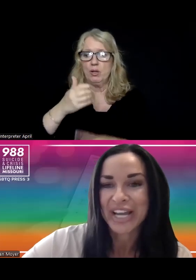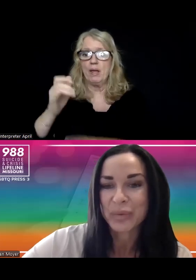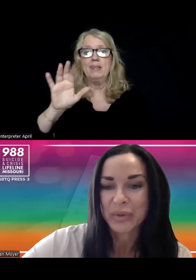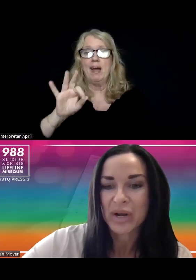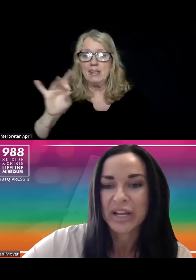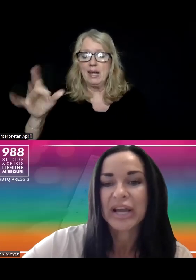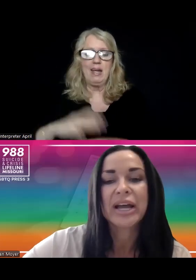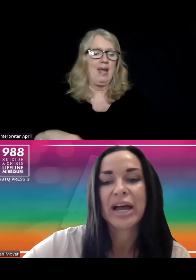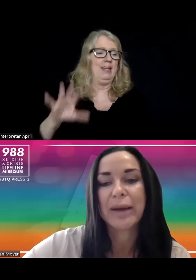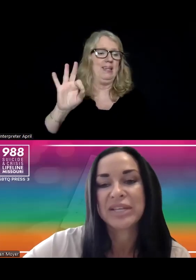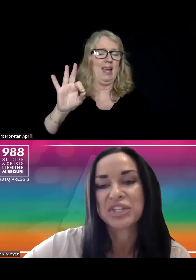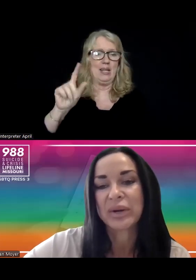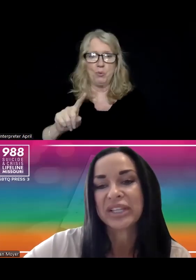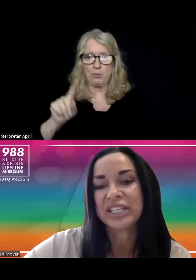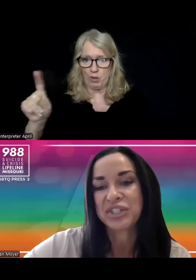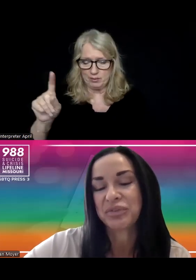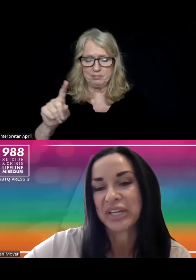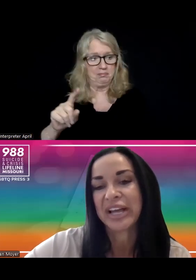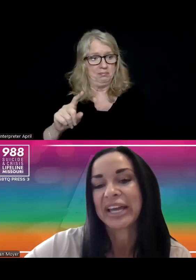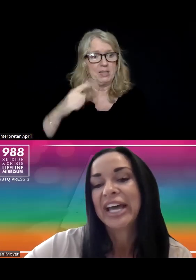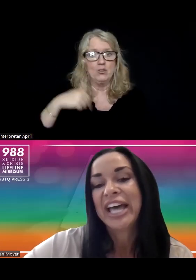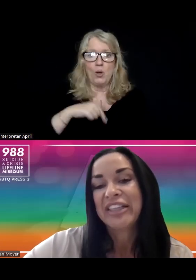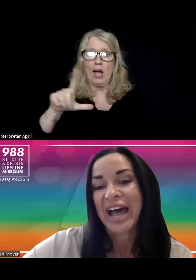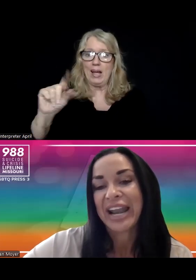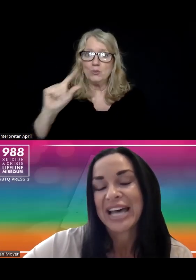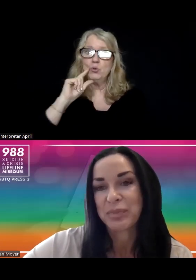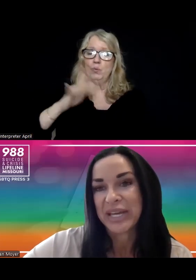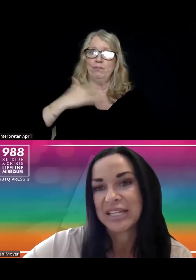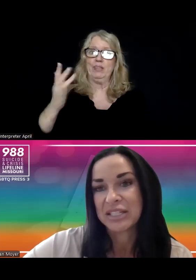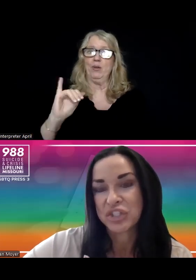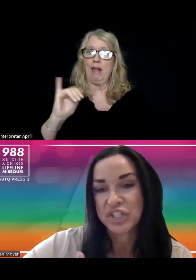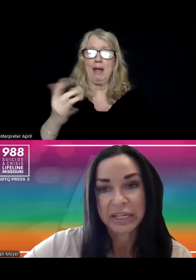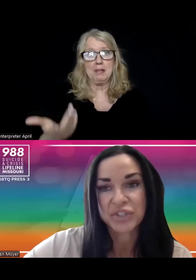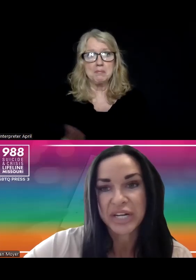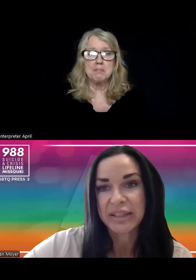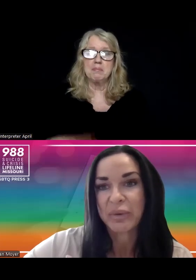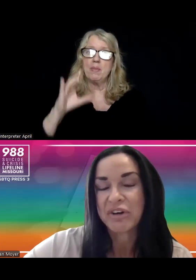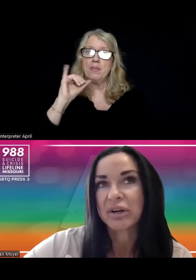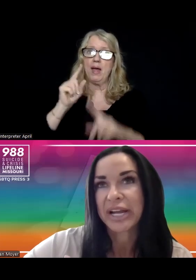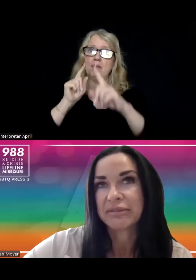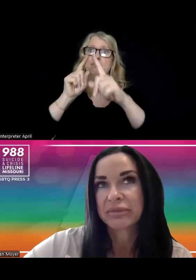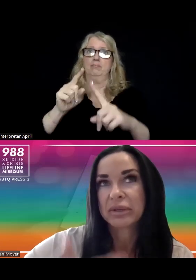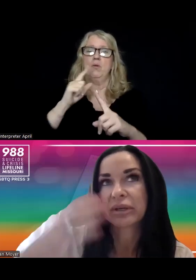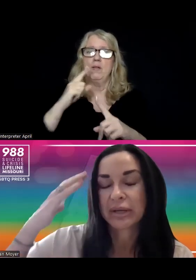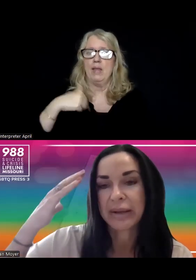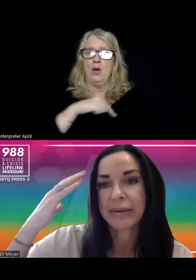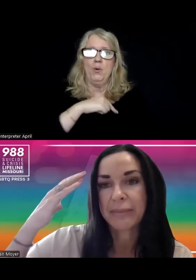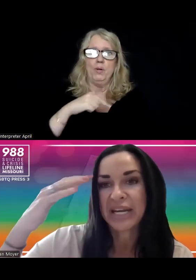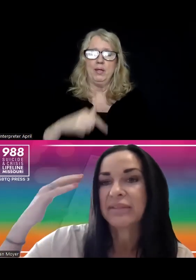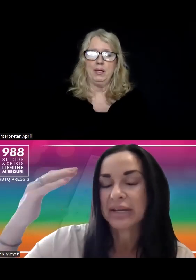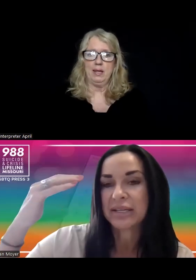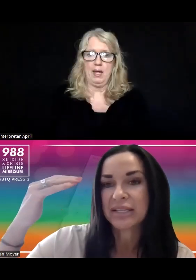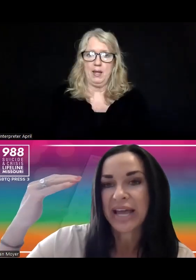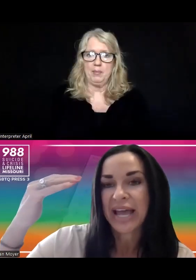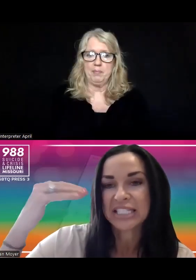call 911. And so I really do feel like that has been the trajectory that we've all kind of been